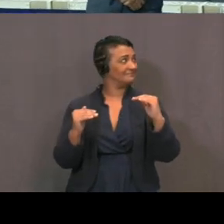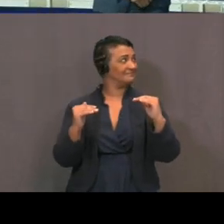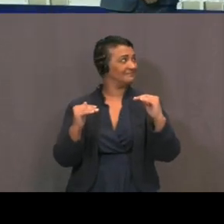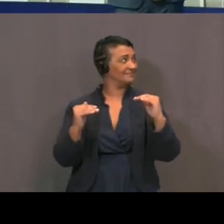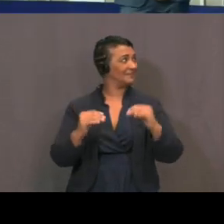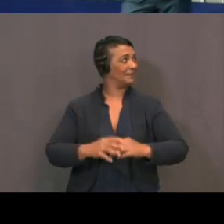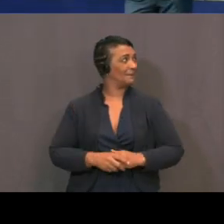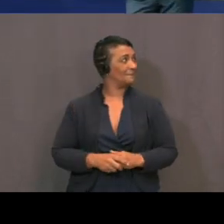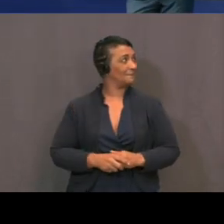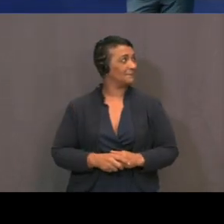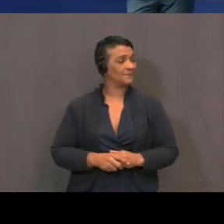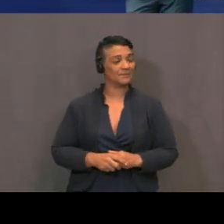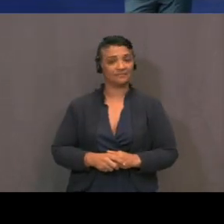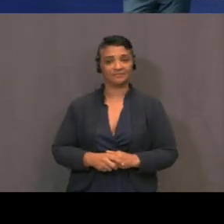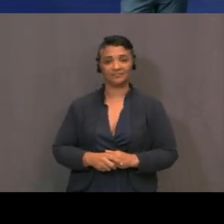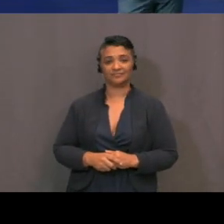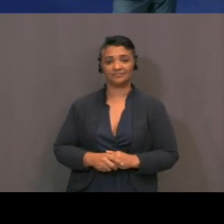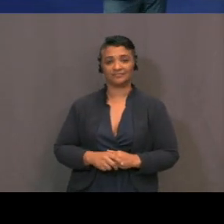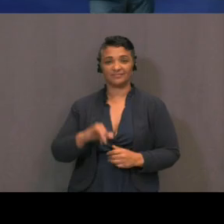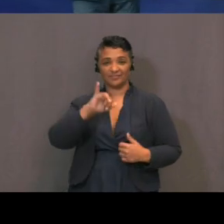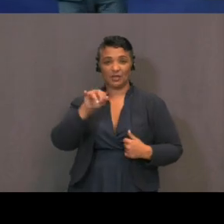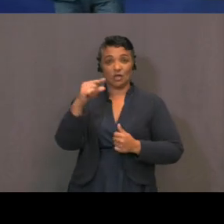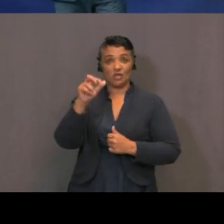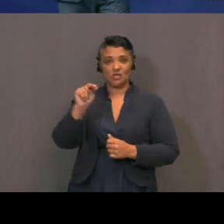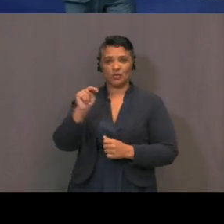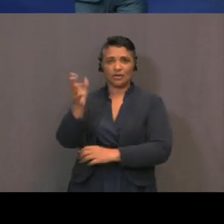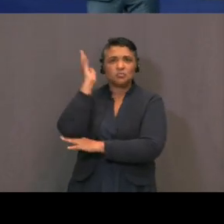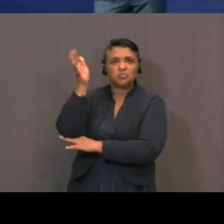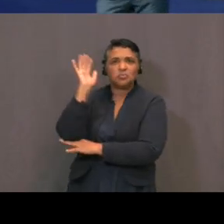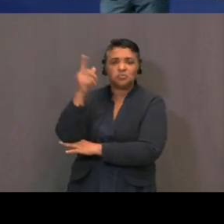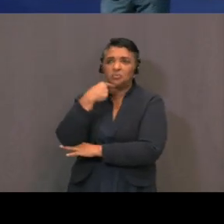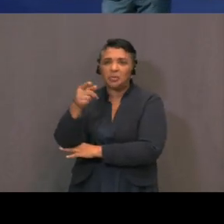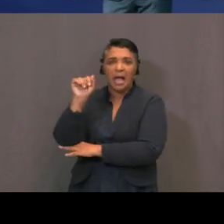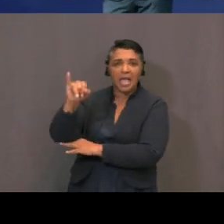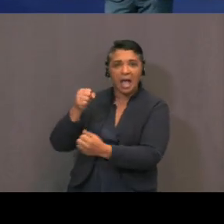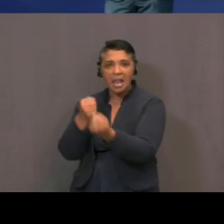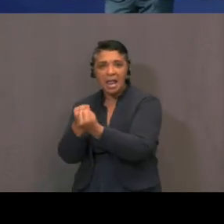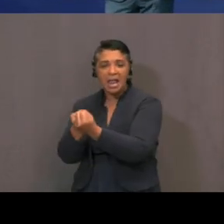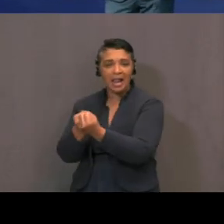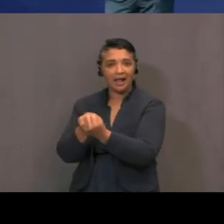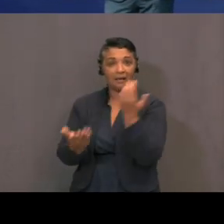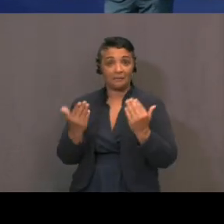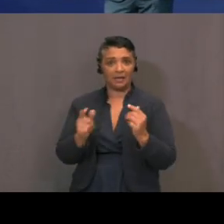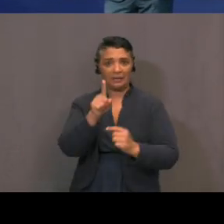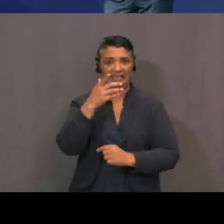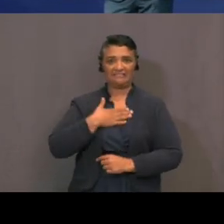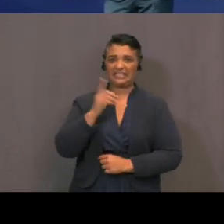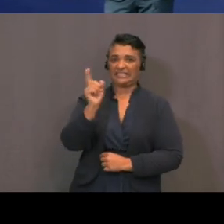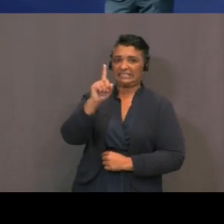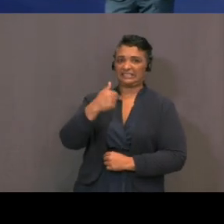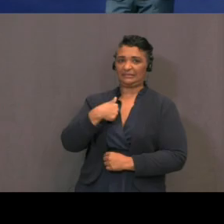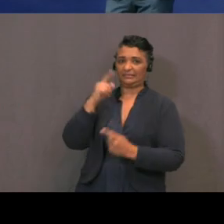So let's see if Jürgen's somewhat scary version of the future has made some of you change your